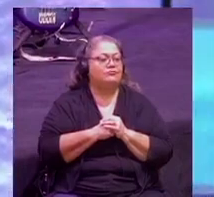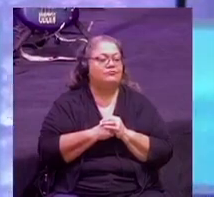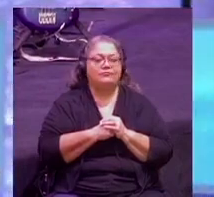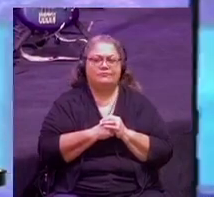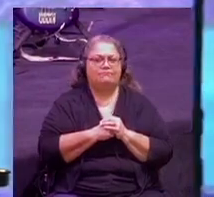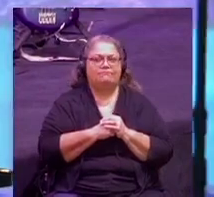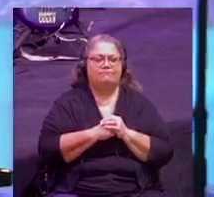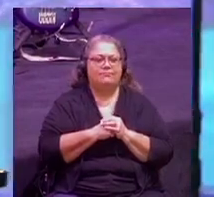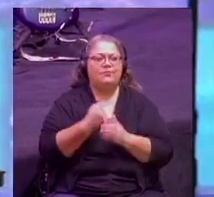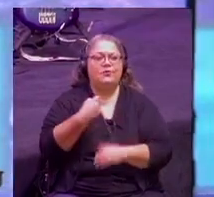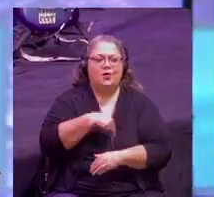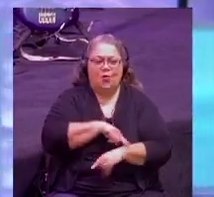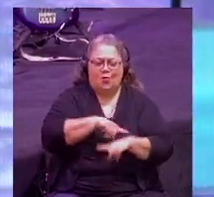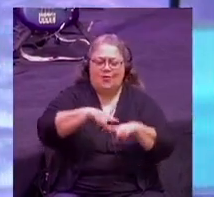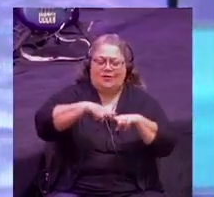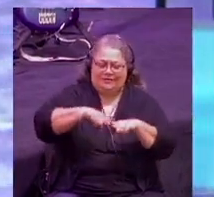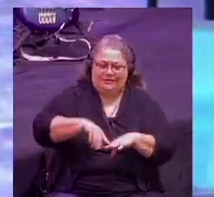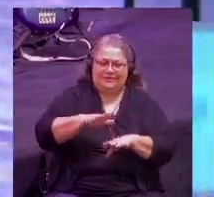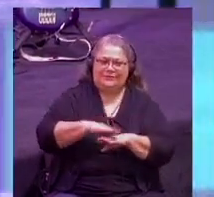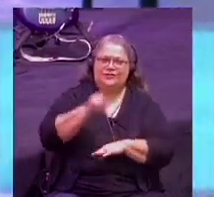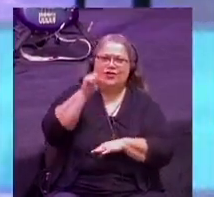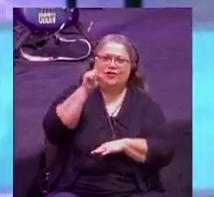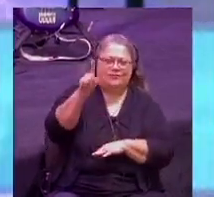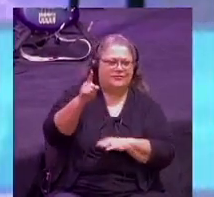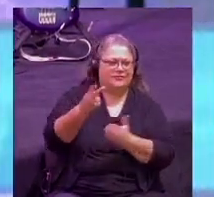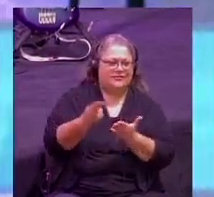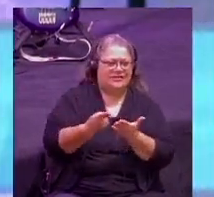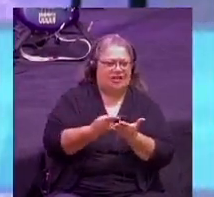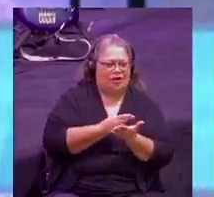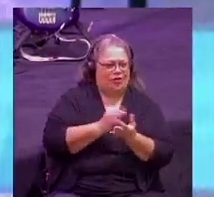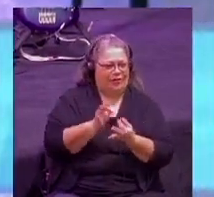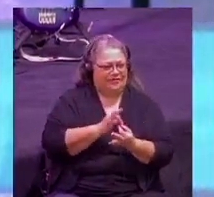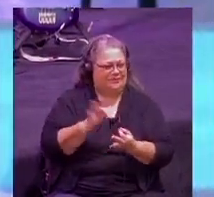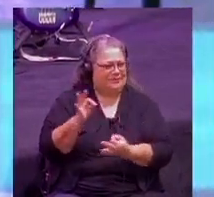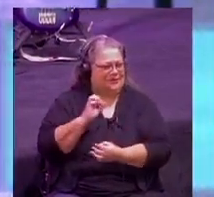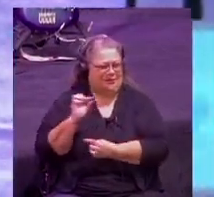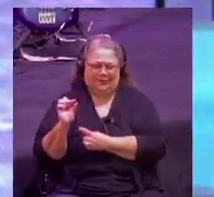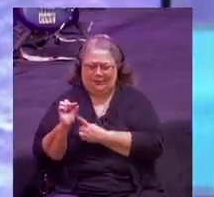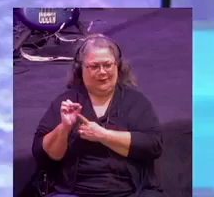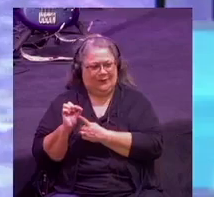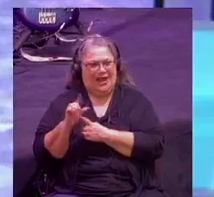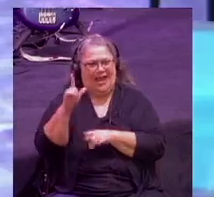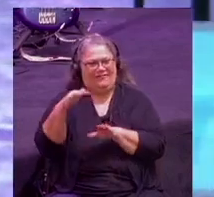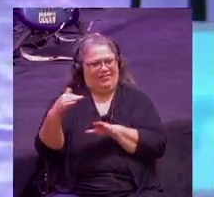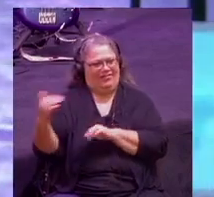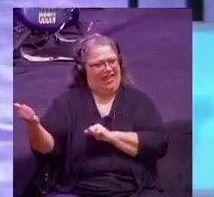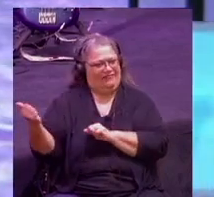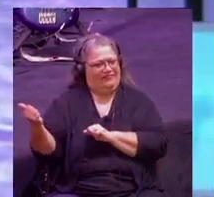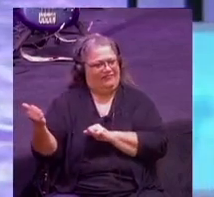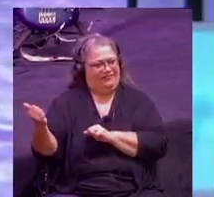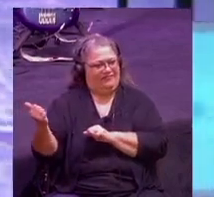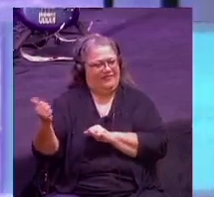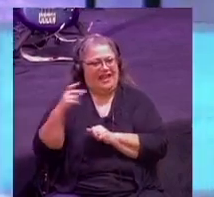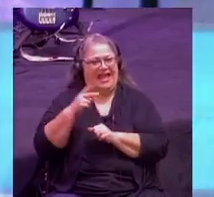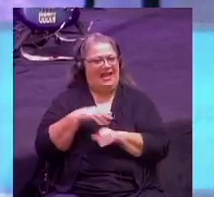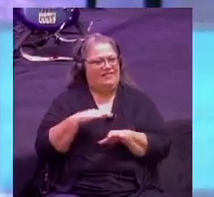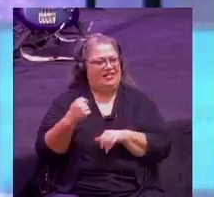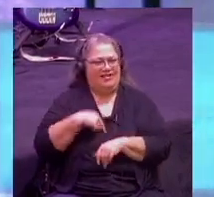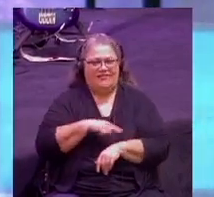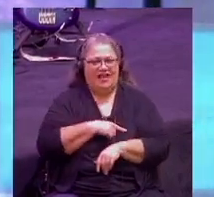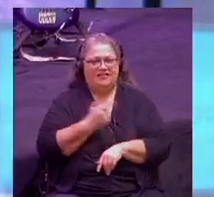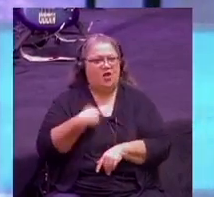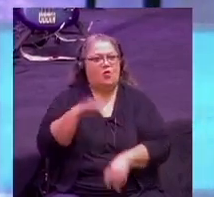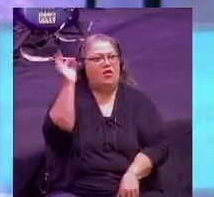We depend on the Holy Spirit so little that if he departed, if he pulled his presence from us, we wouldn't